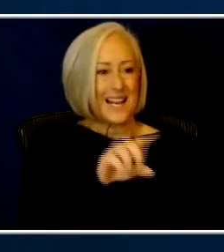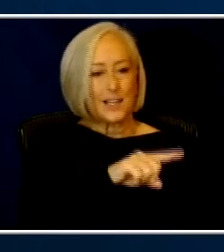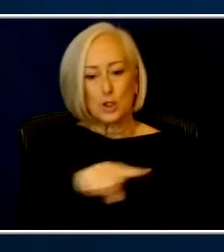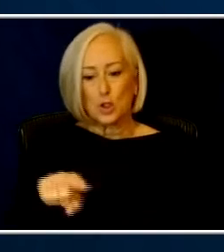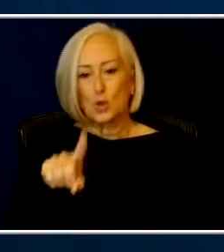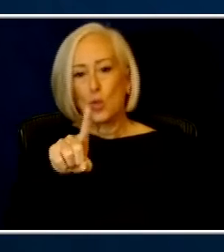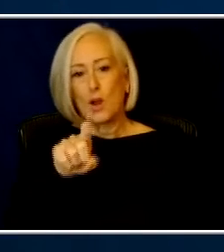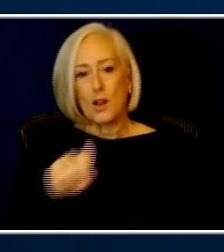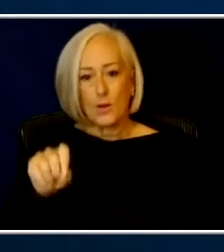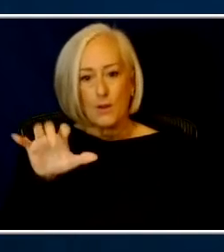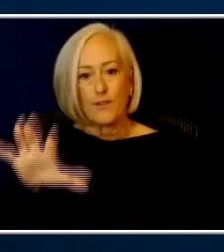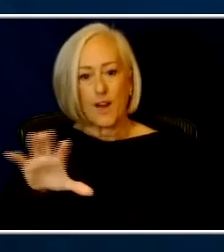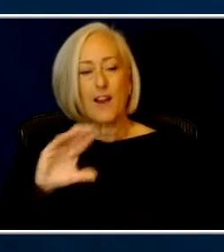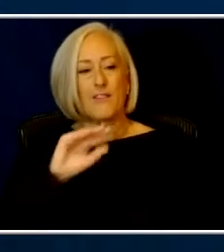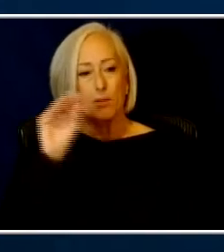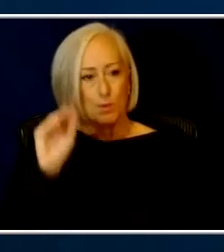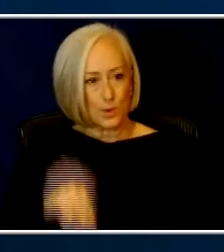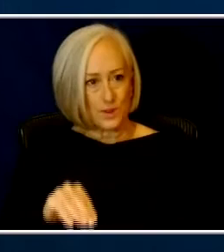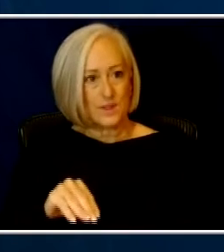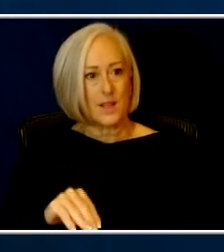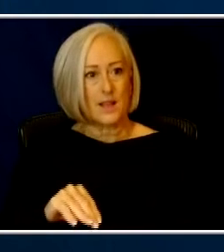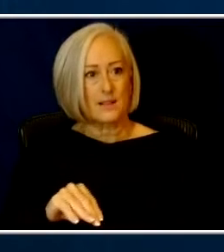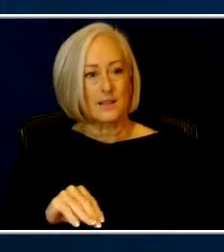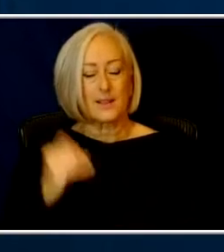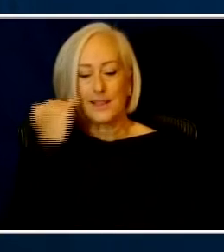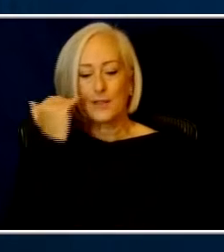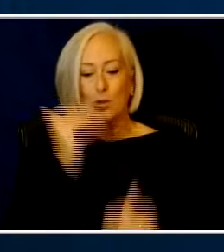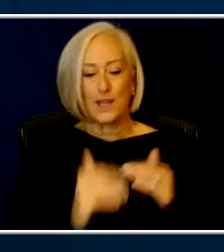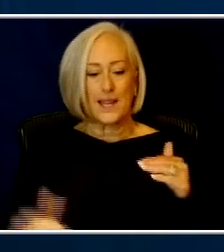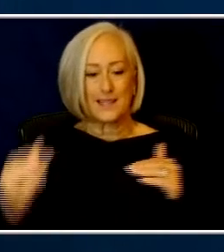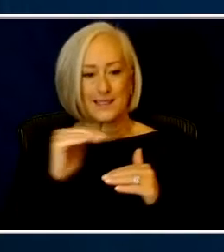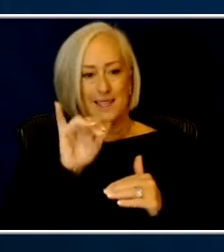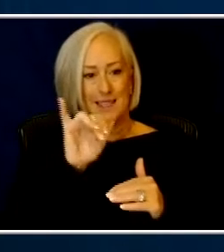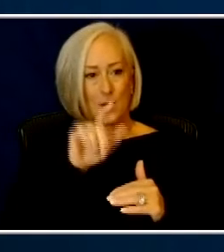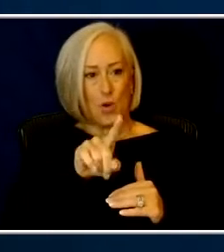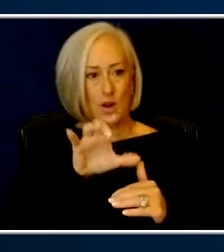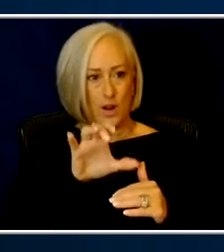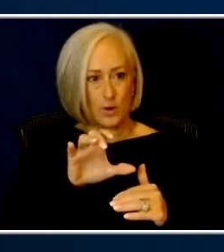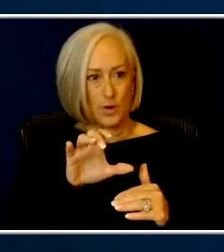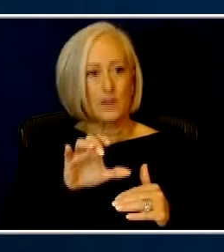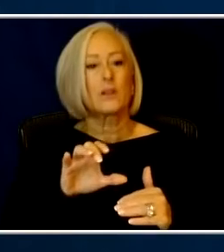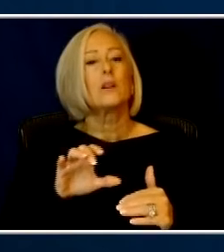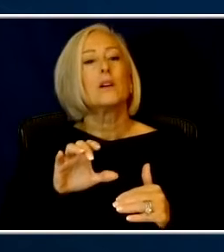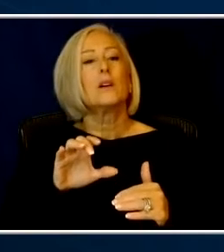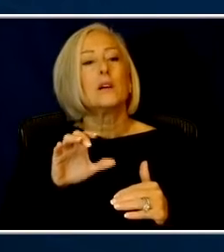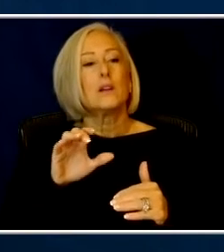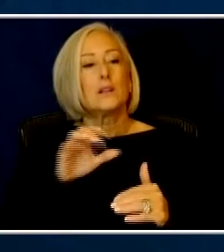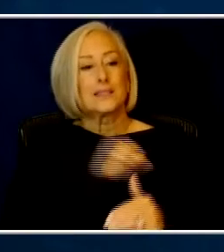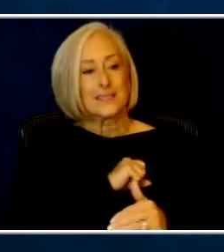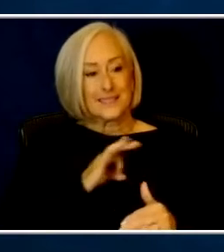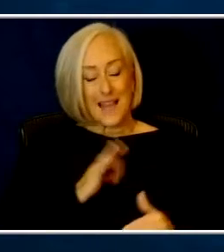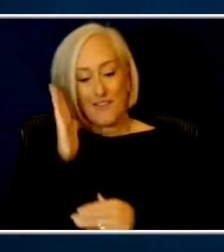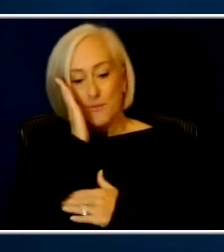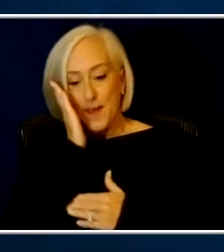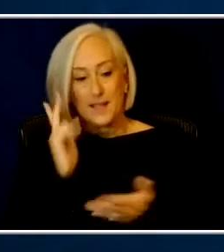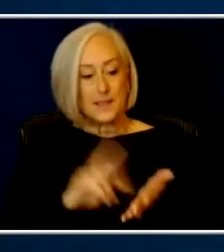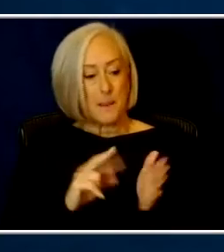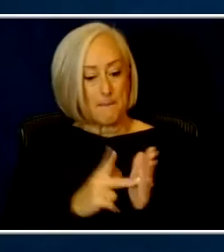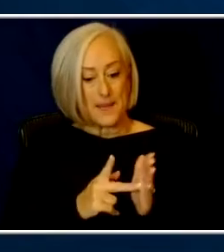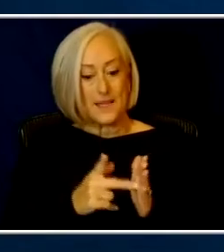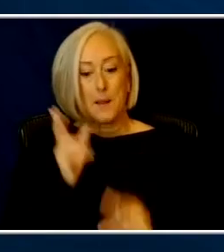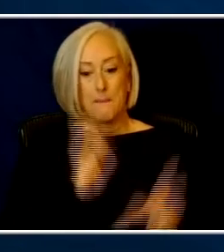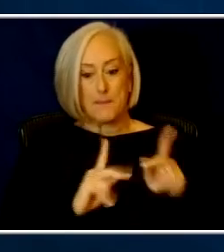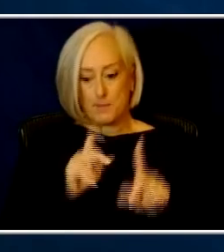go above the census of staff beds, which means that there are patients in the emergency room who are admitted and don't have a bed yet, or they may be in what we